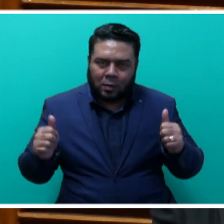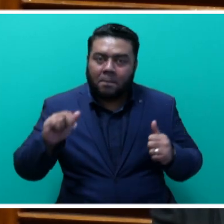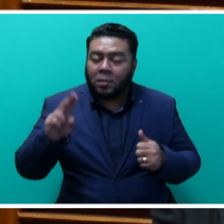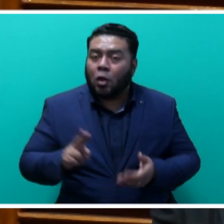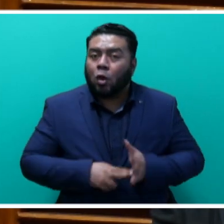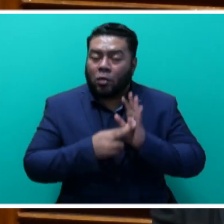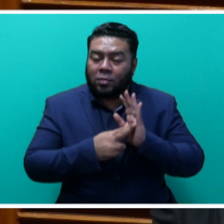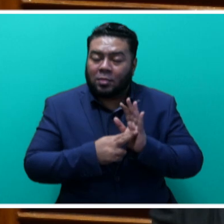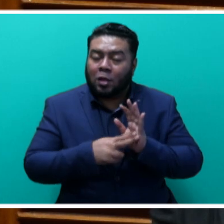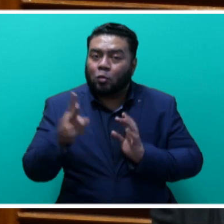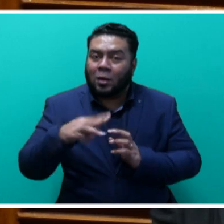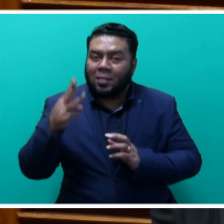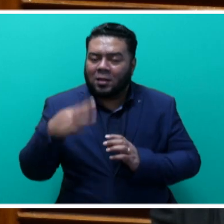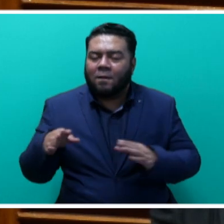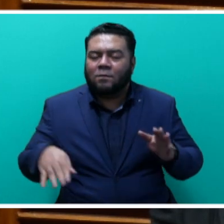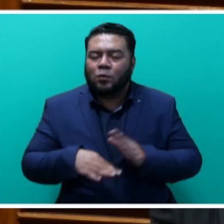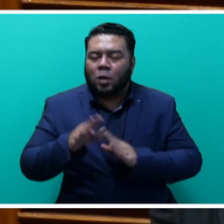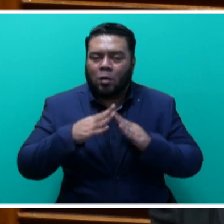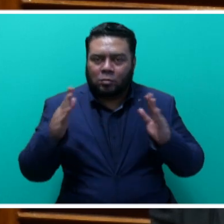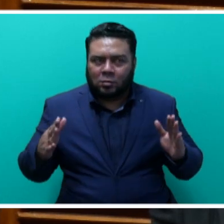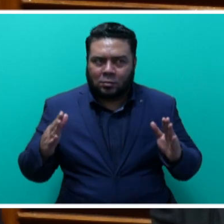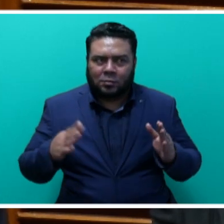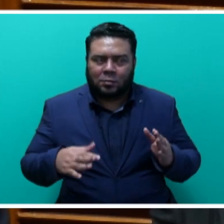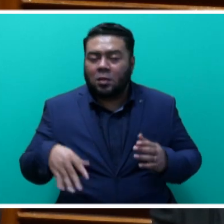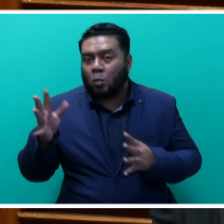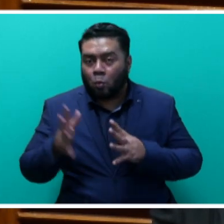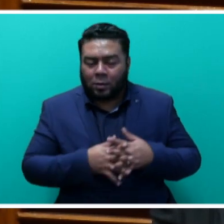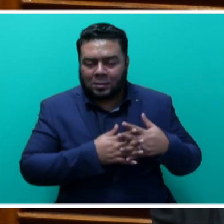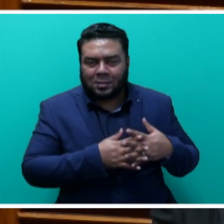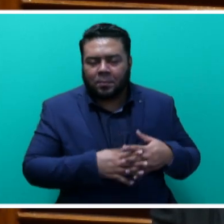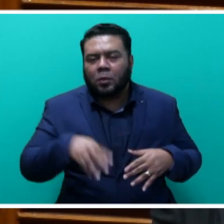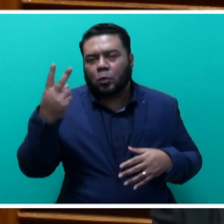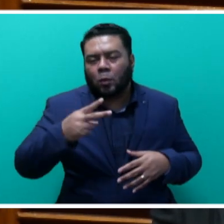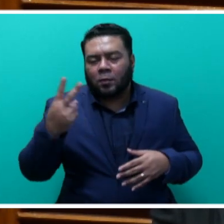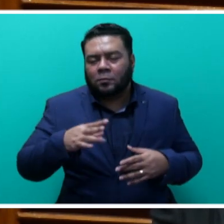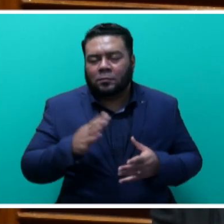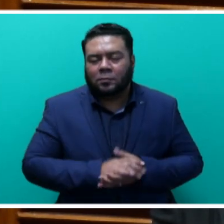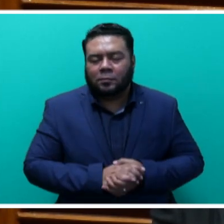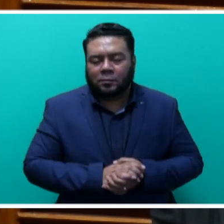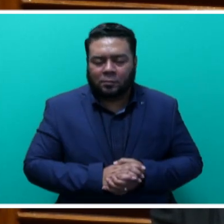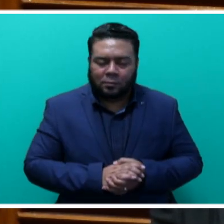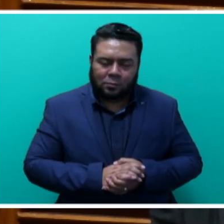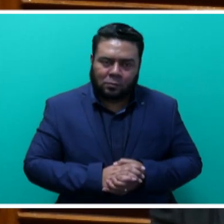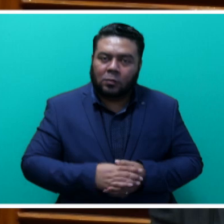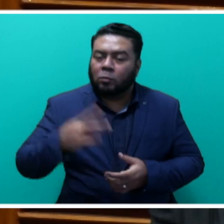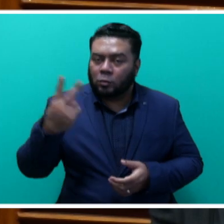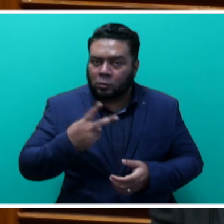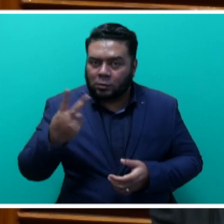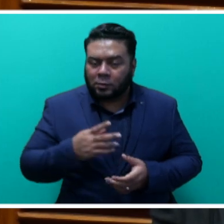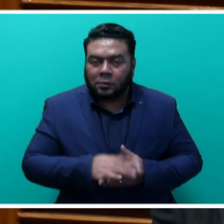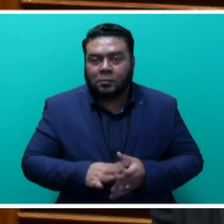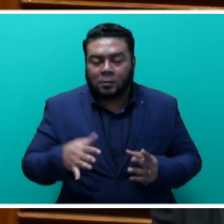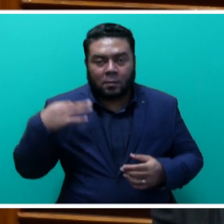Northern Division, 23 full houses constructed, and Western Division, 12 full houses constructed, whilst 12 had